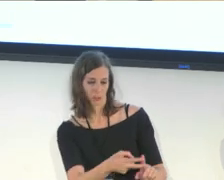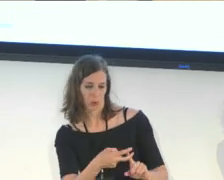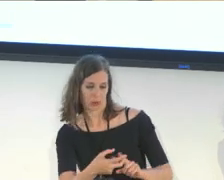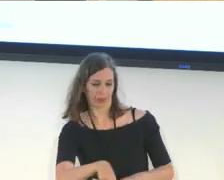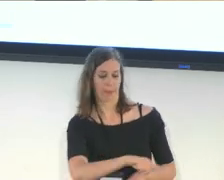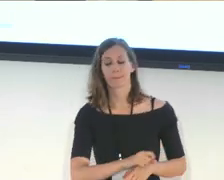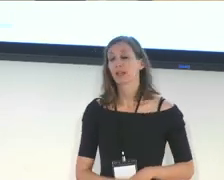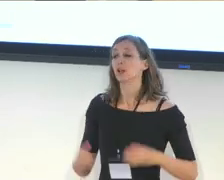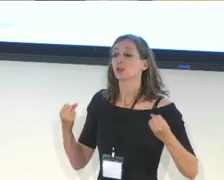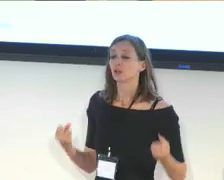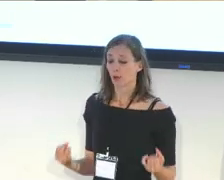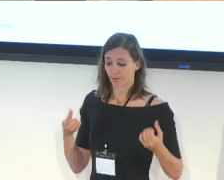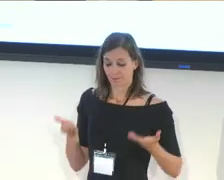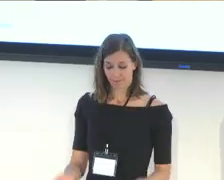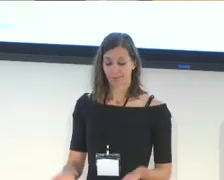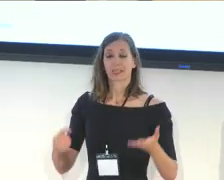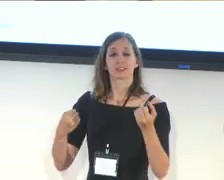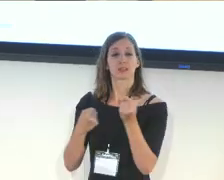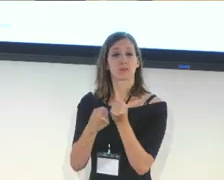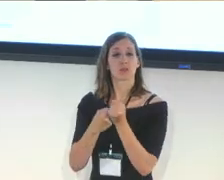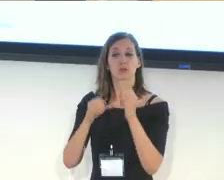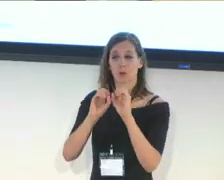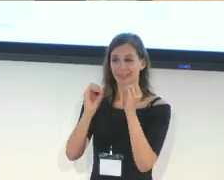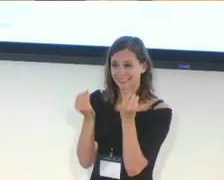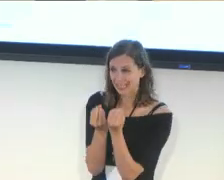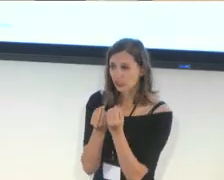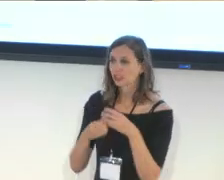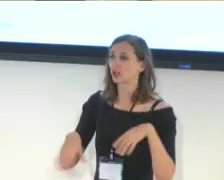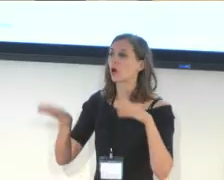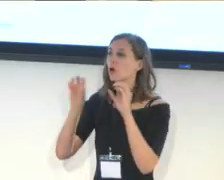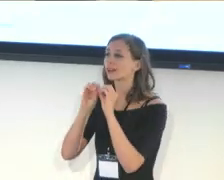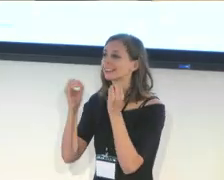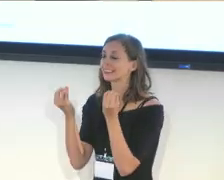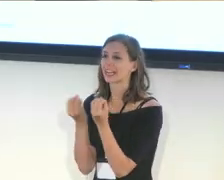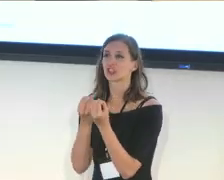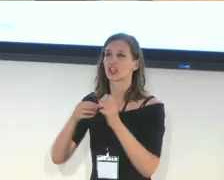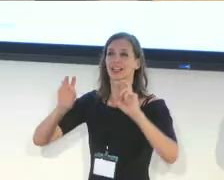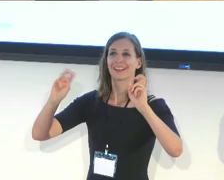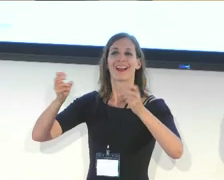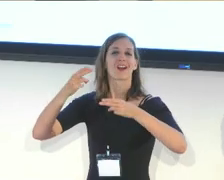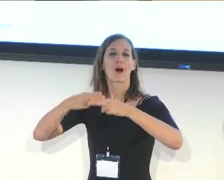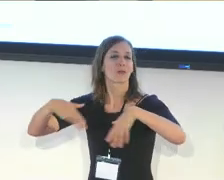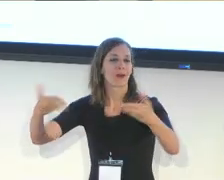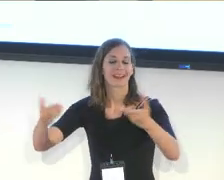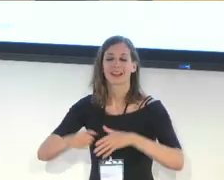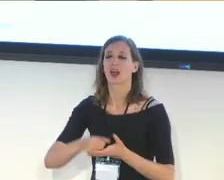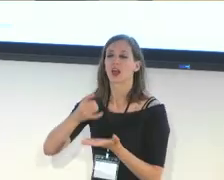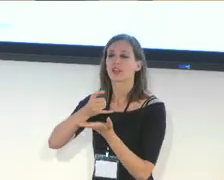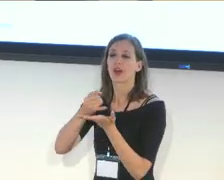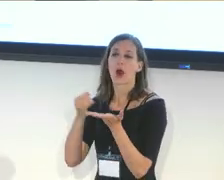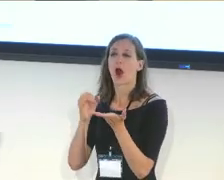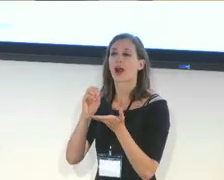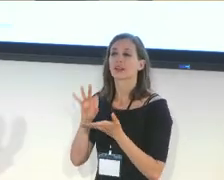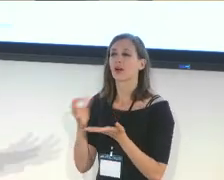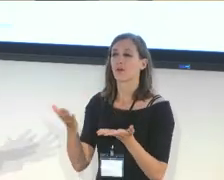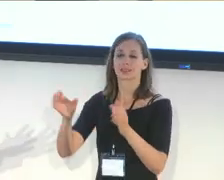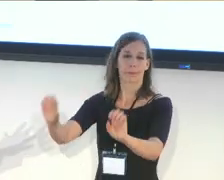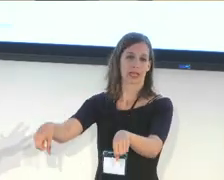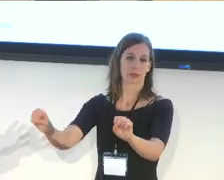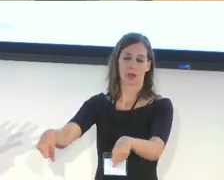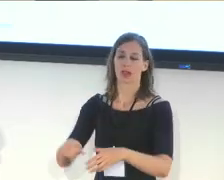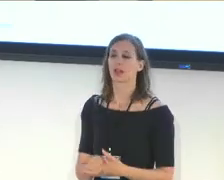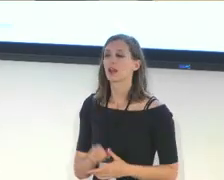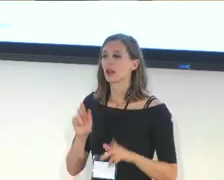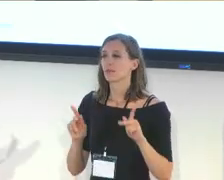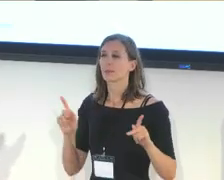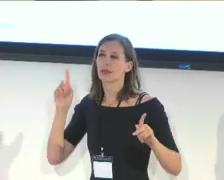supporting organizations, really with what I just like to call the art of the possible. At the moment, there's very much a case of going, people hear about all these